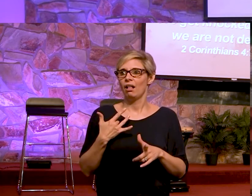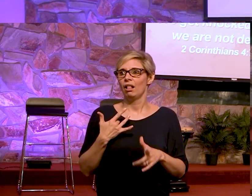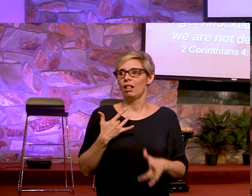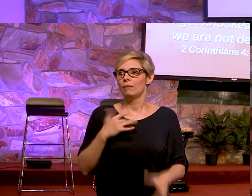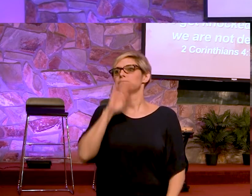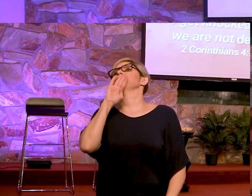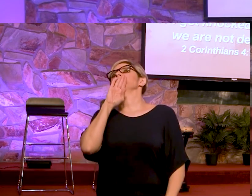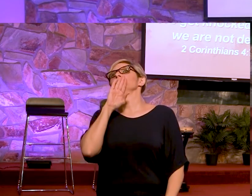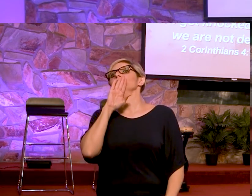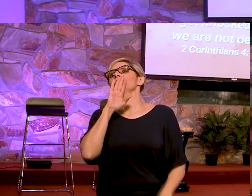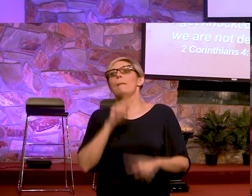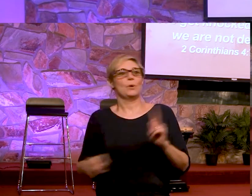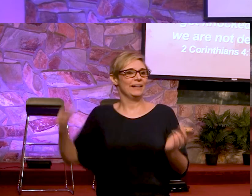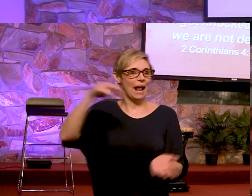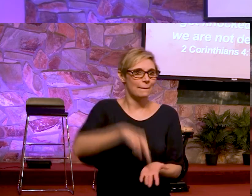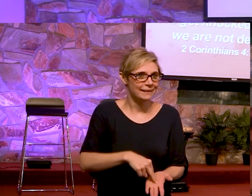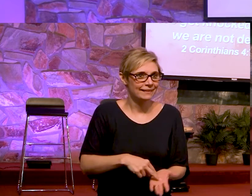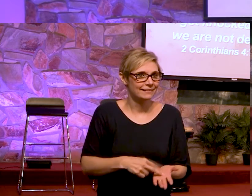but we get up again.